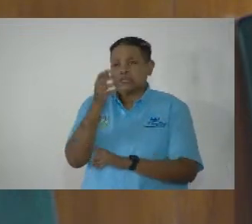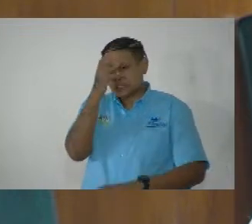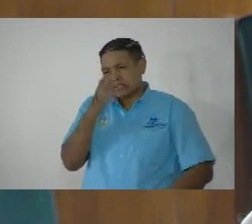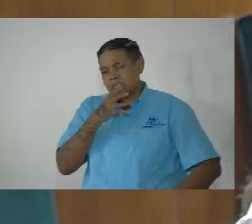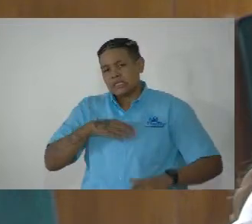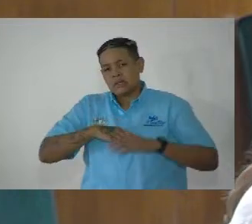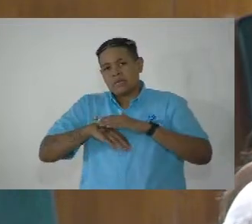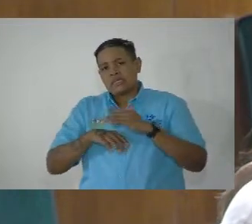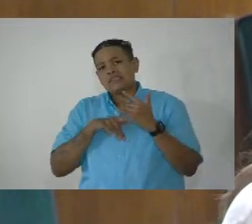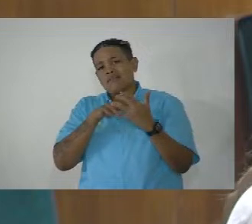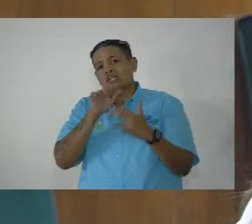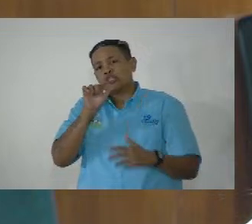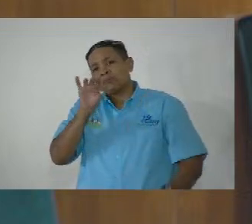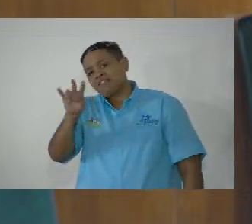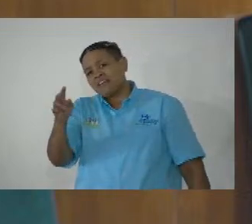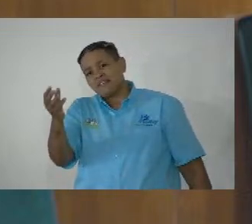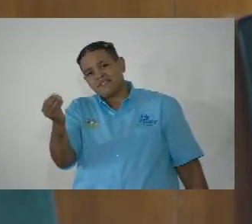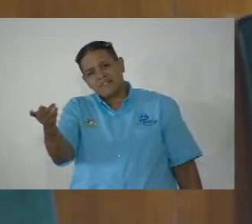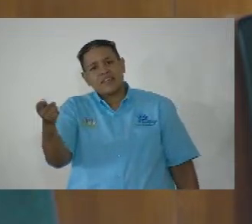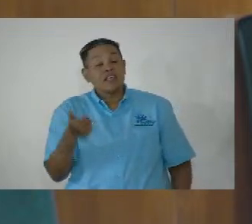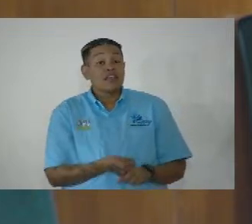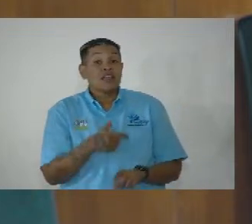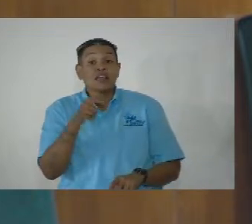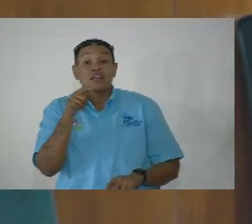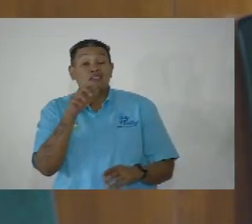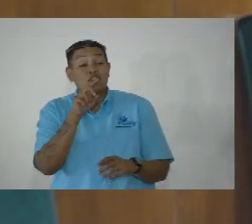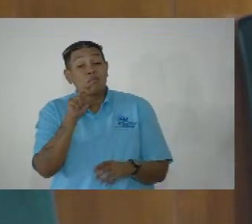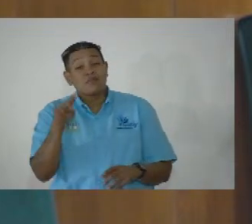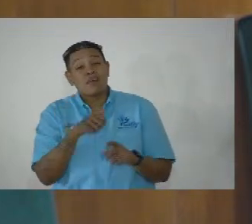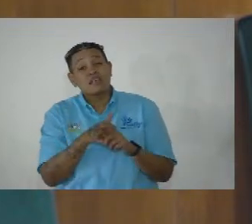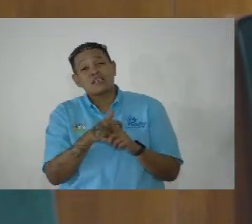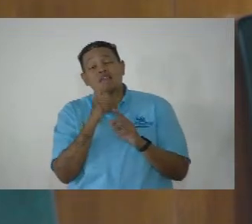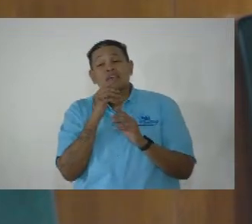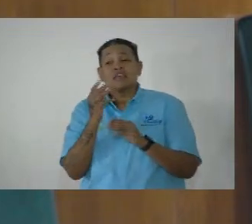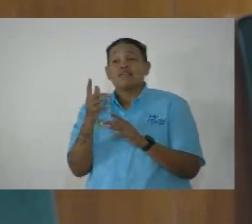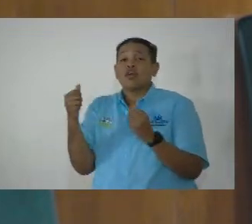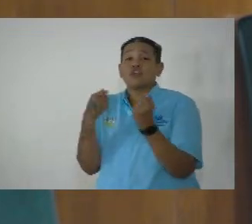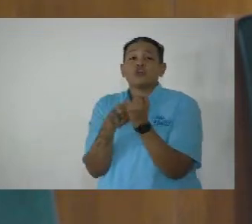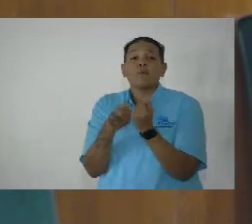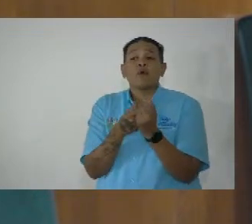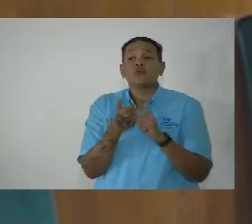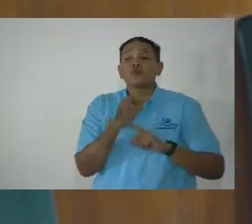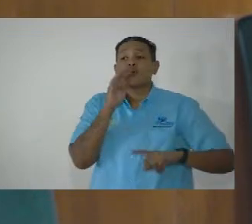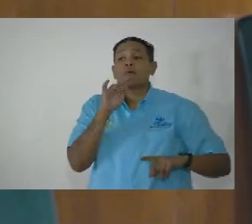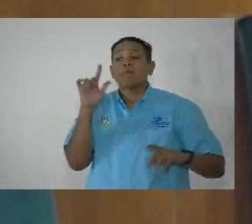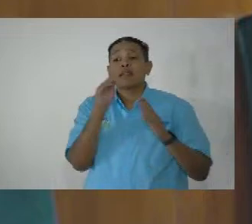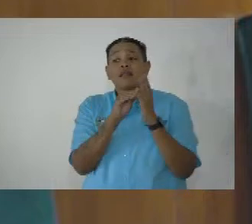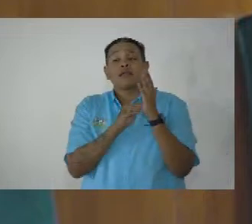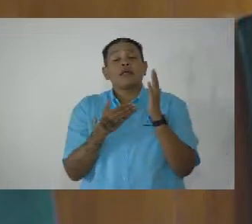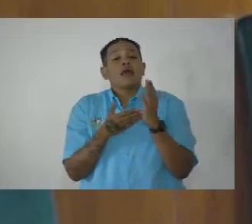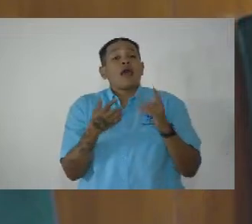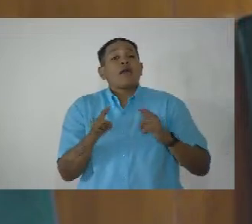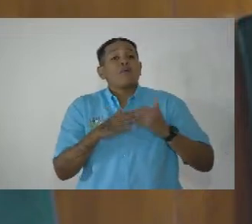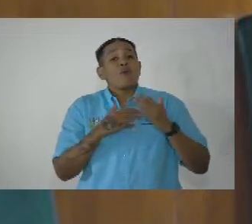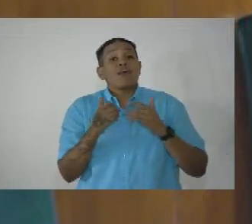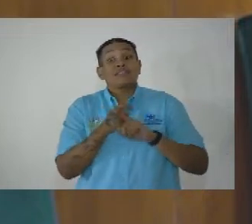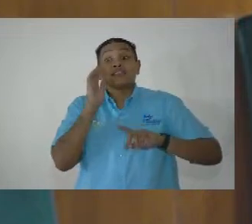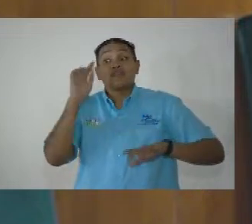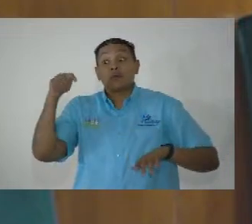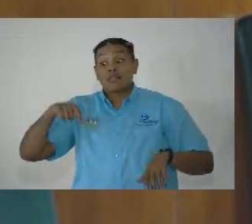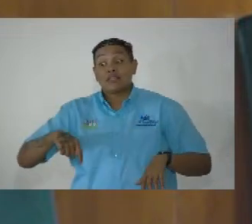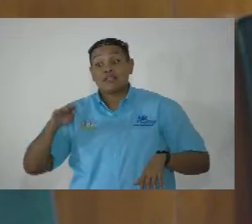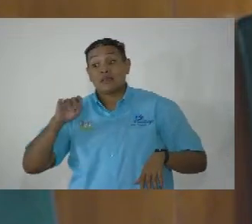violence and domestic violence, lends their support to the bill, whether it will be this